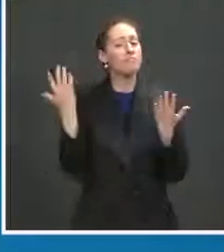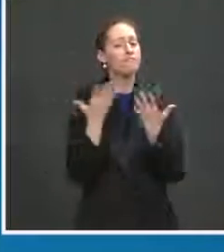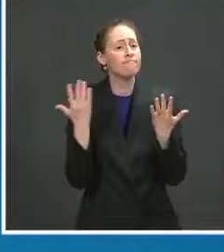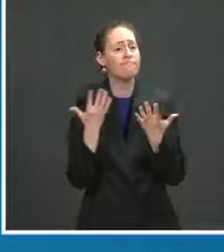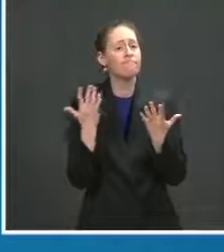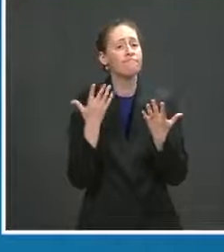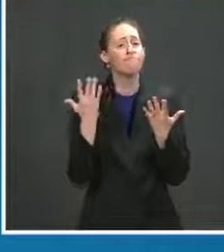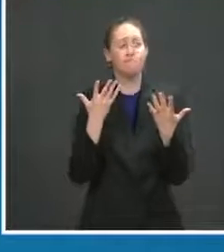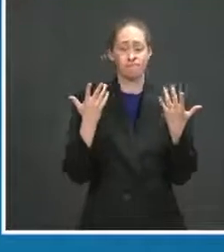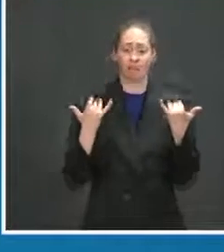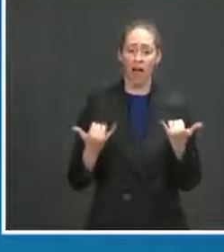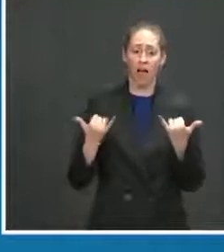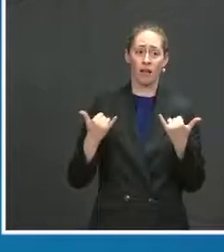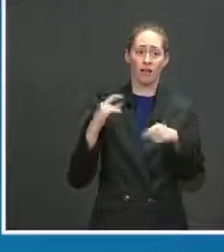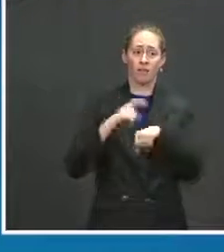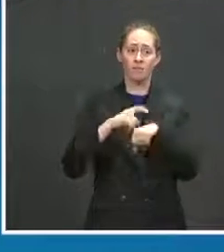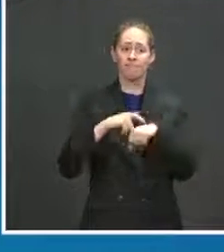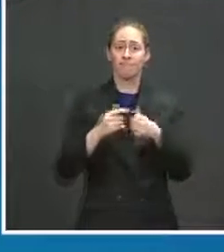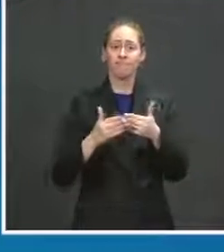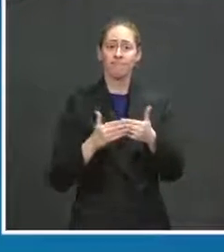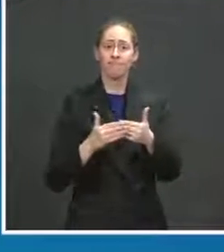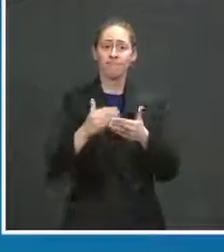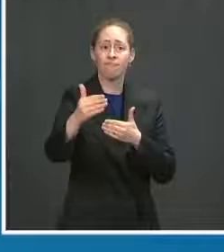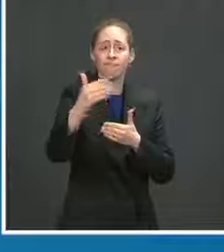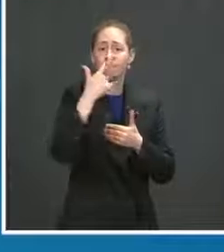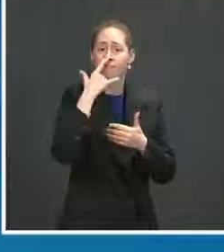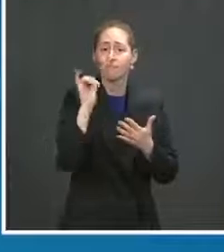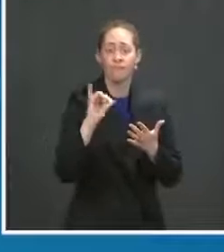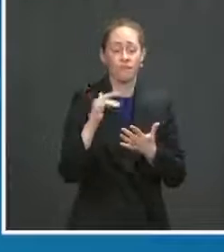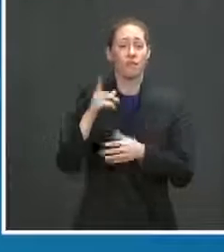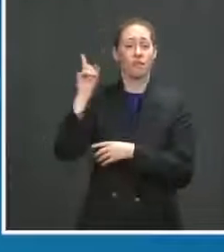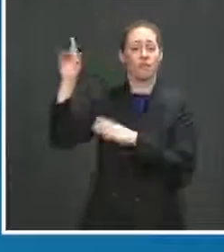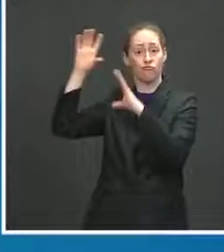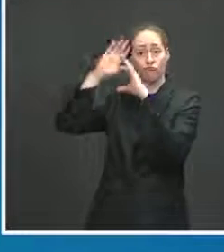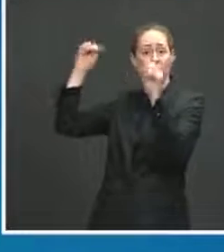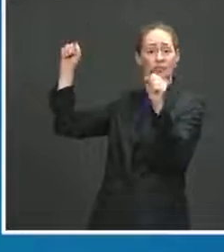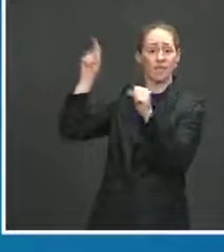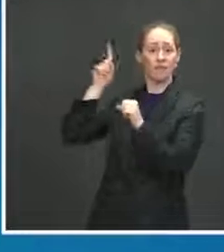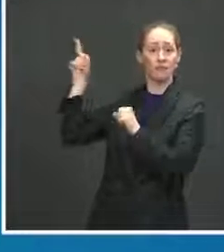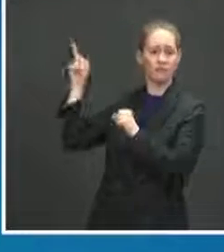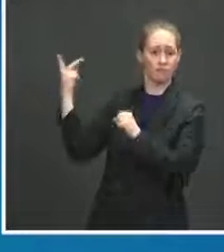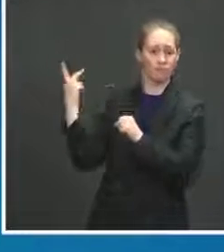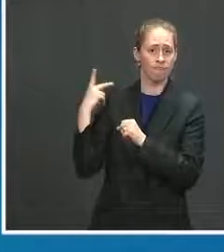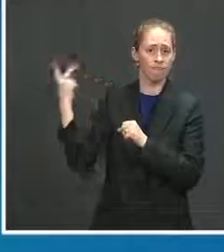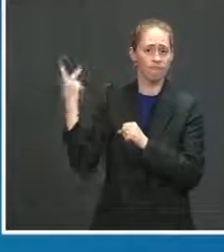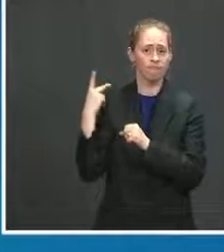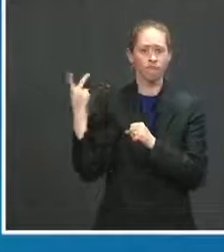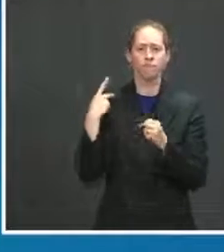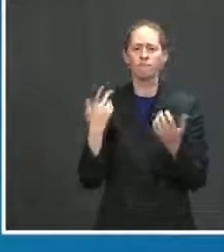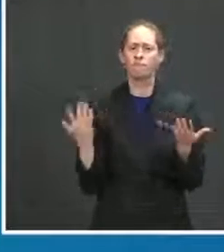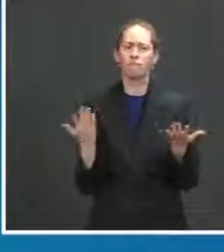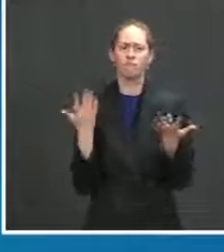era, President Joe Biden and I, our entire nation,